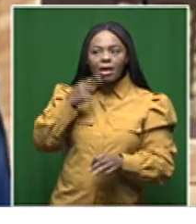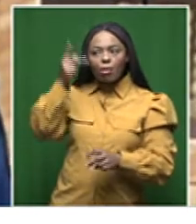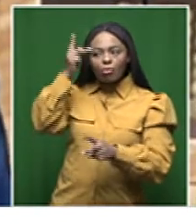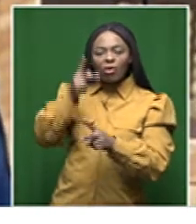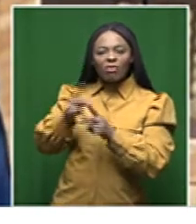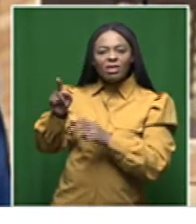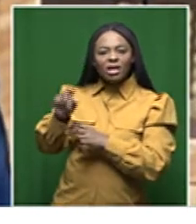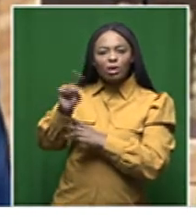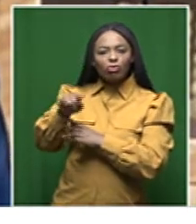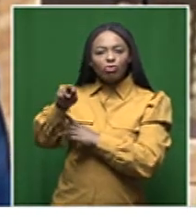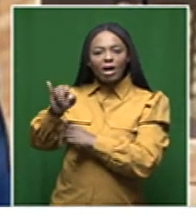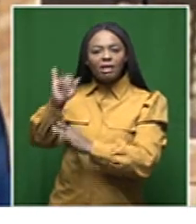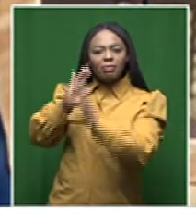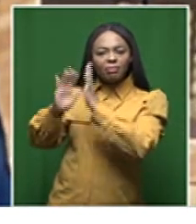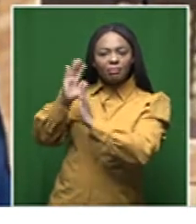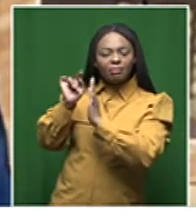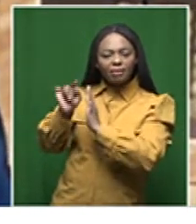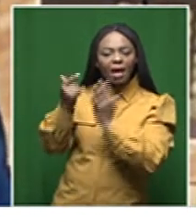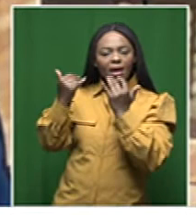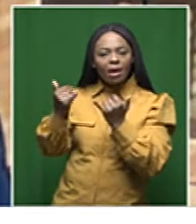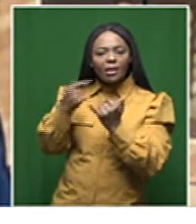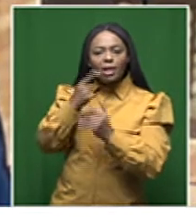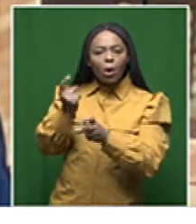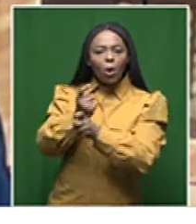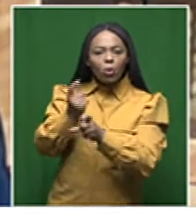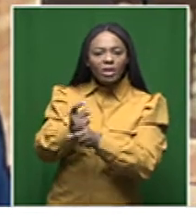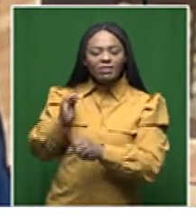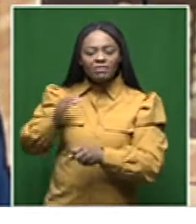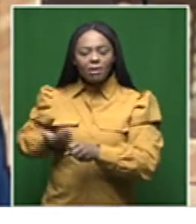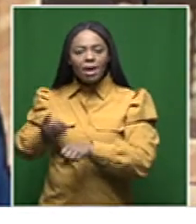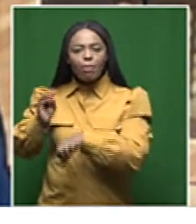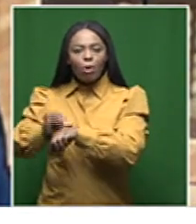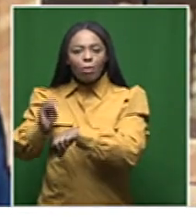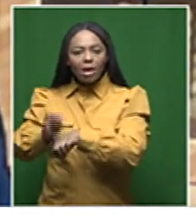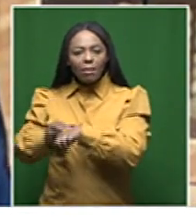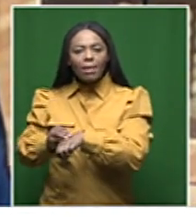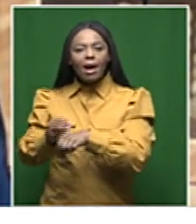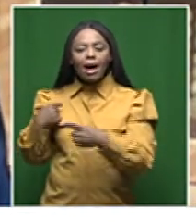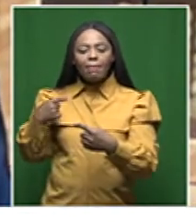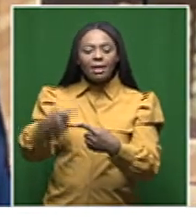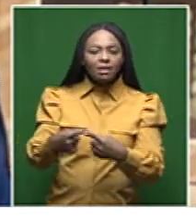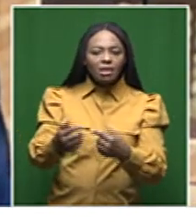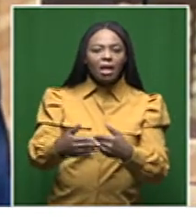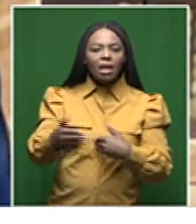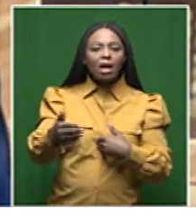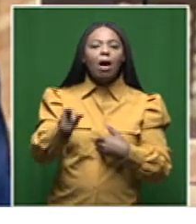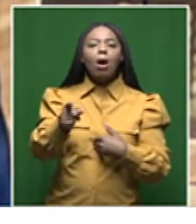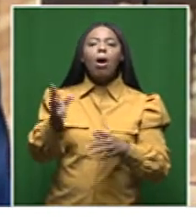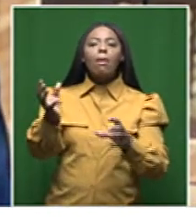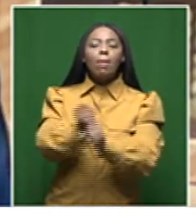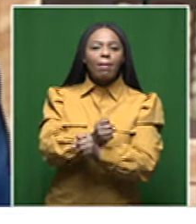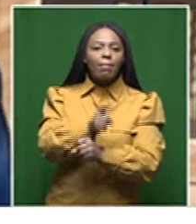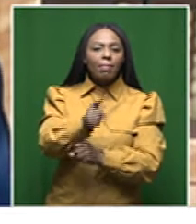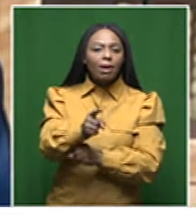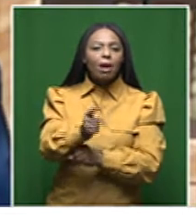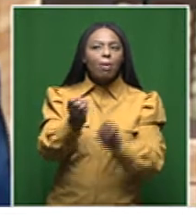least highlighted that factor, because it's always a female problem until proven otherwise. And that's a societal, the society, how